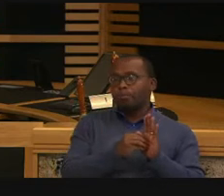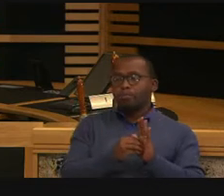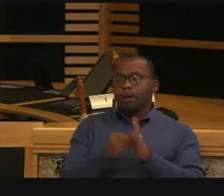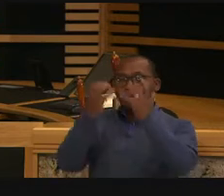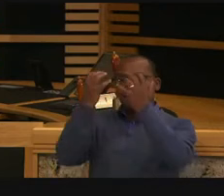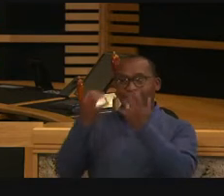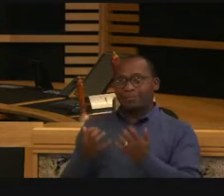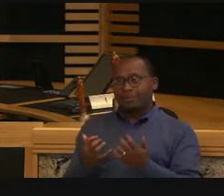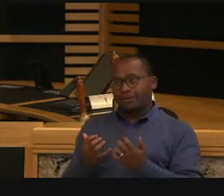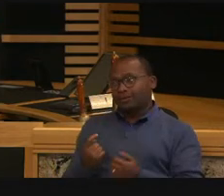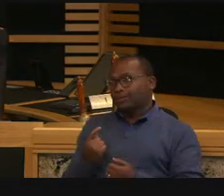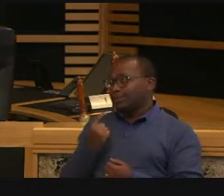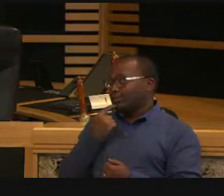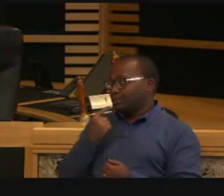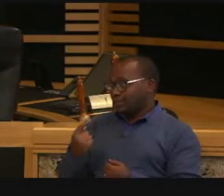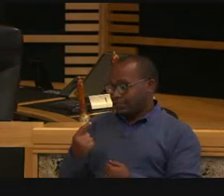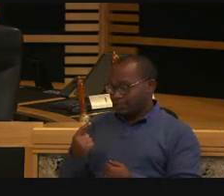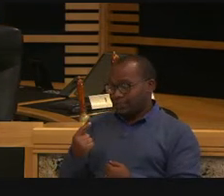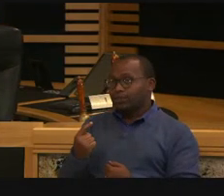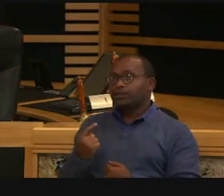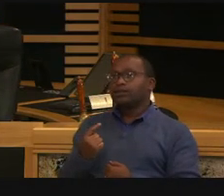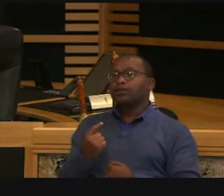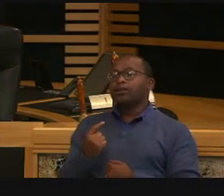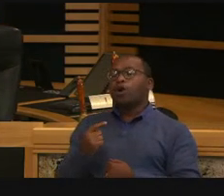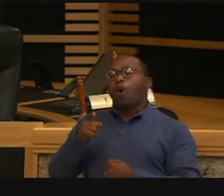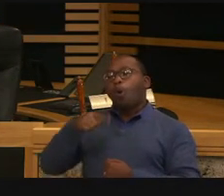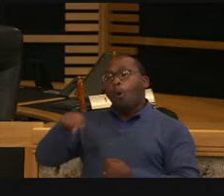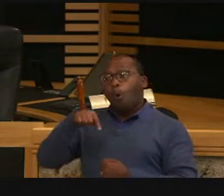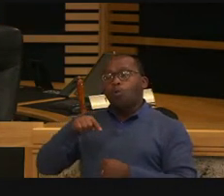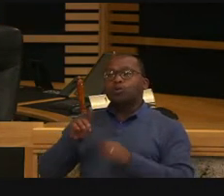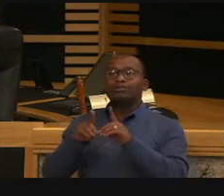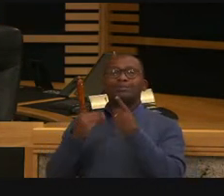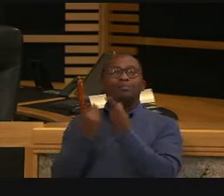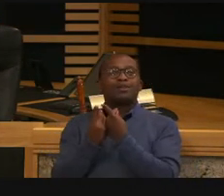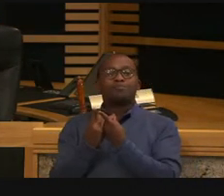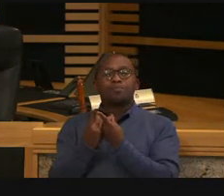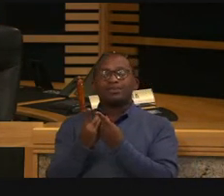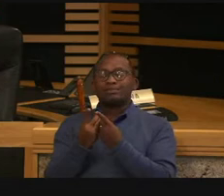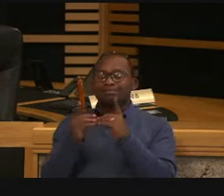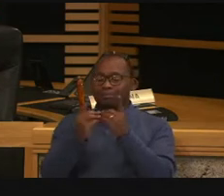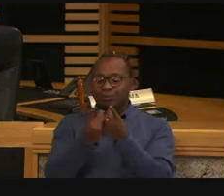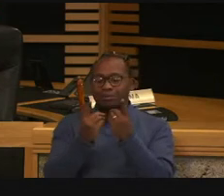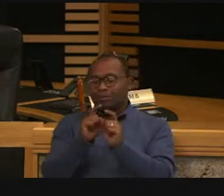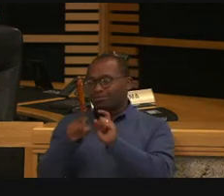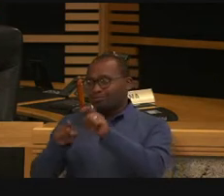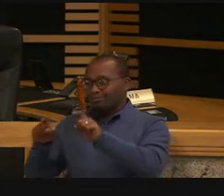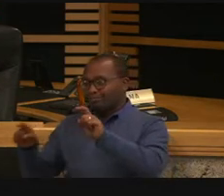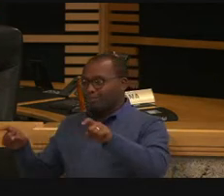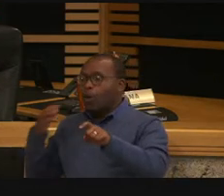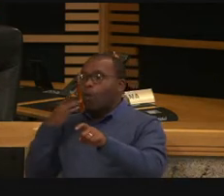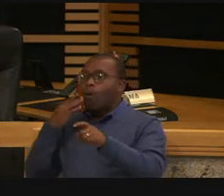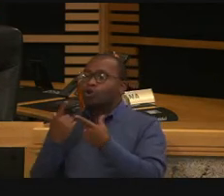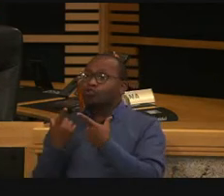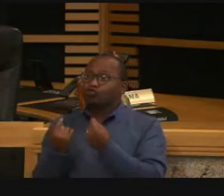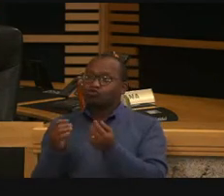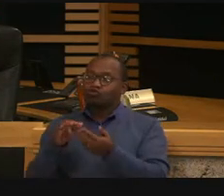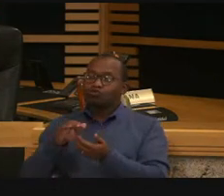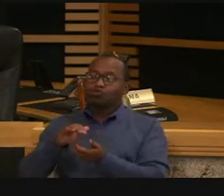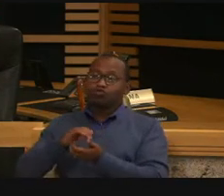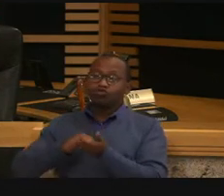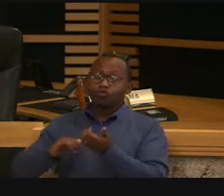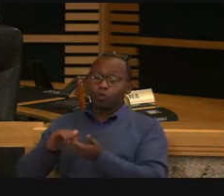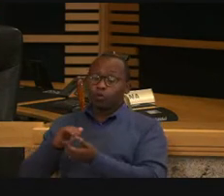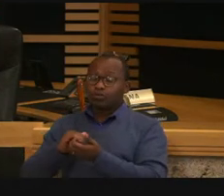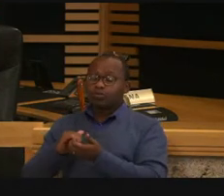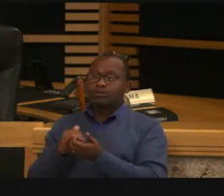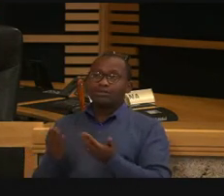that each department zonke as provider social services must nedwe nge extra budget. The